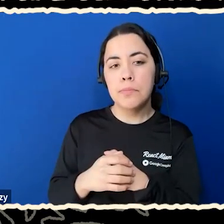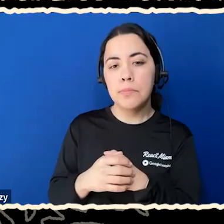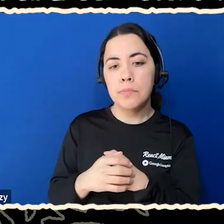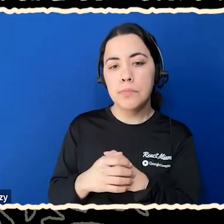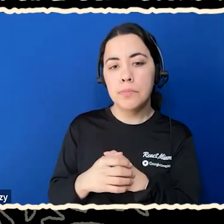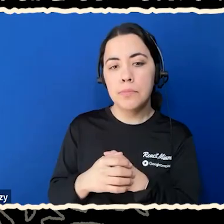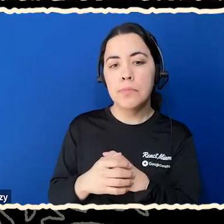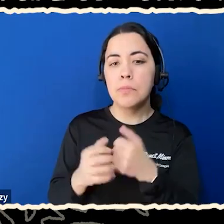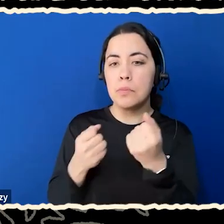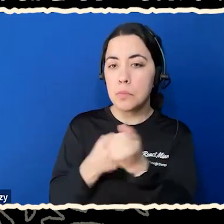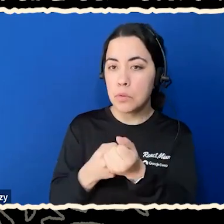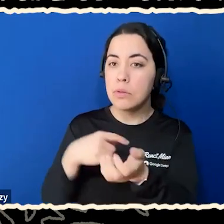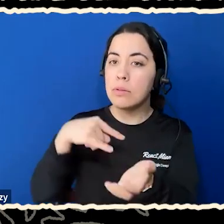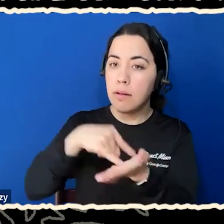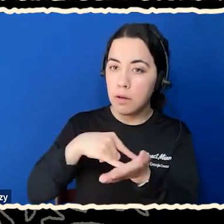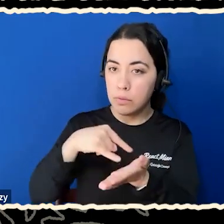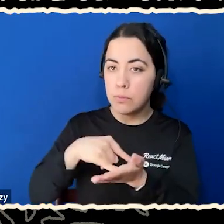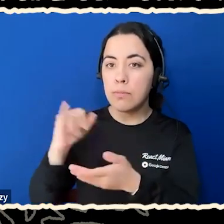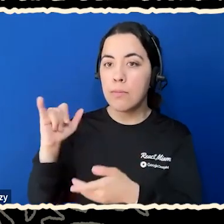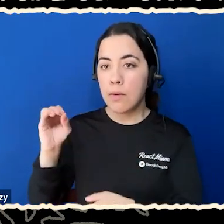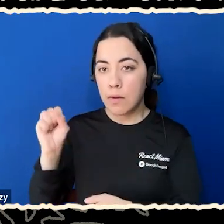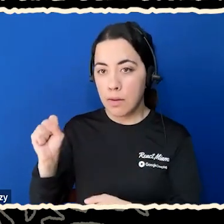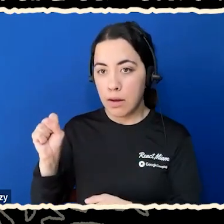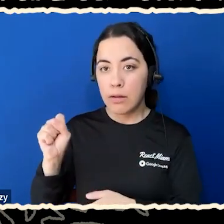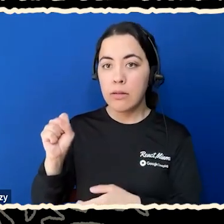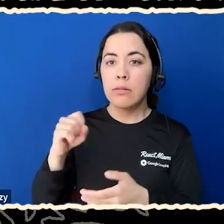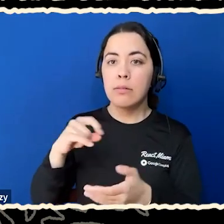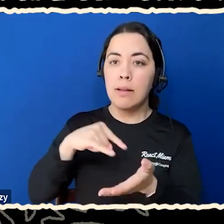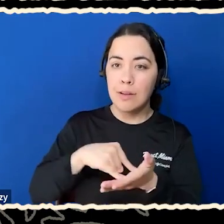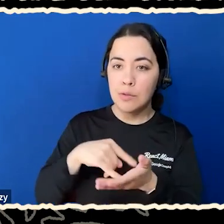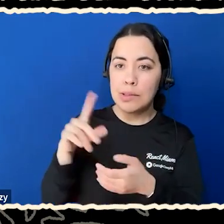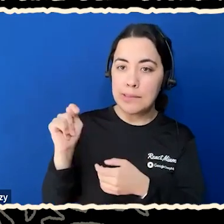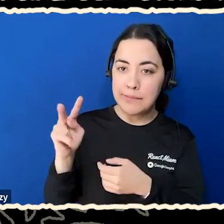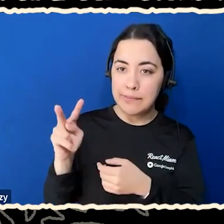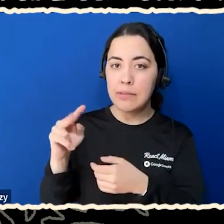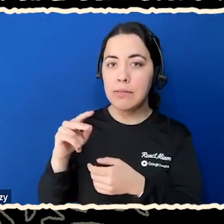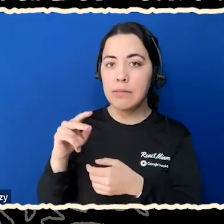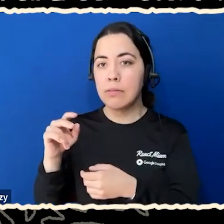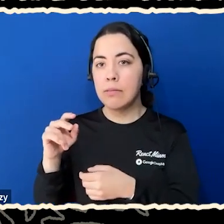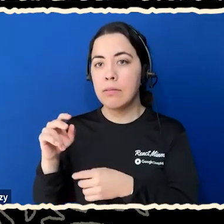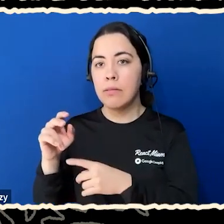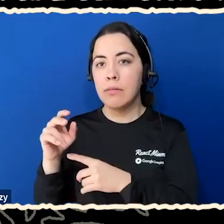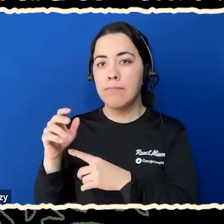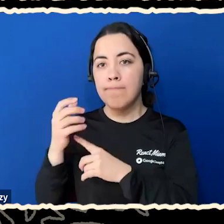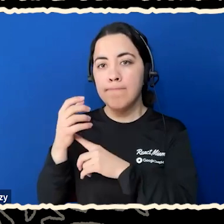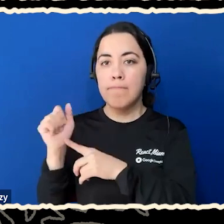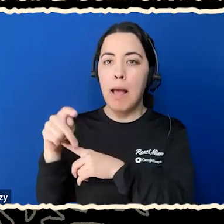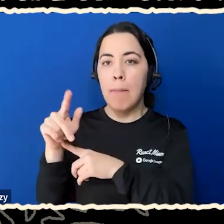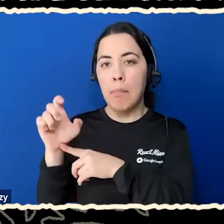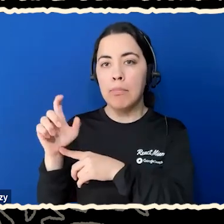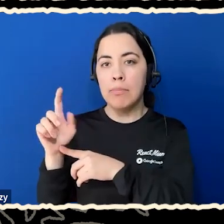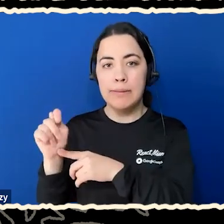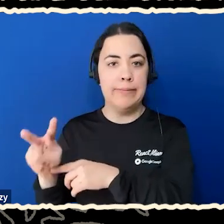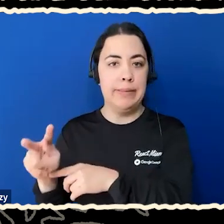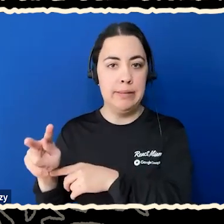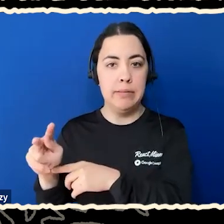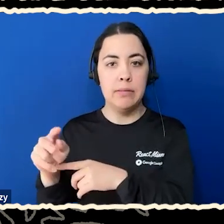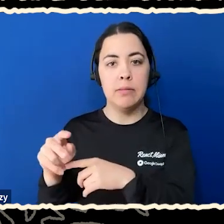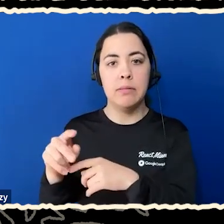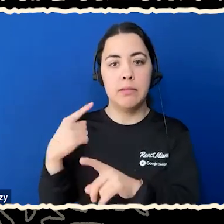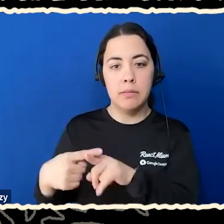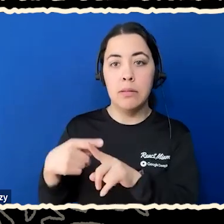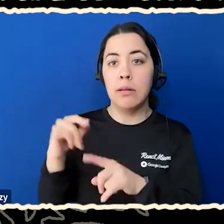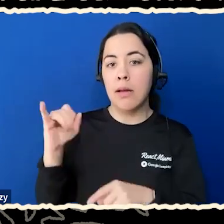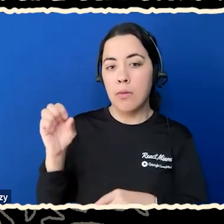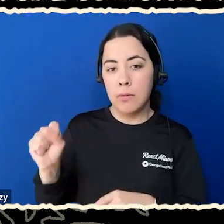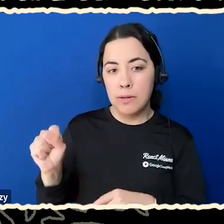iOS, iPadOS, Android TV, and Apple TV OS. So let's take a look at how this package is